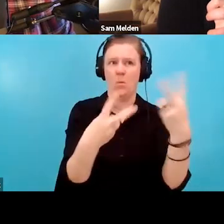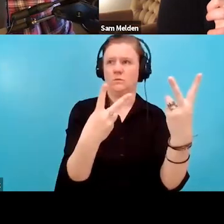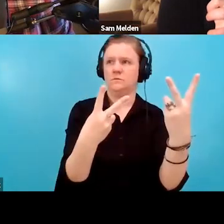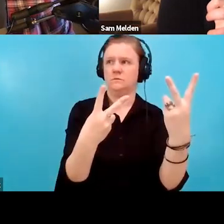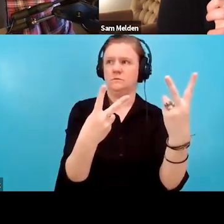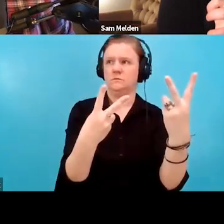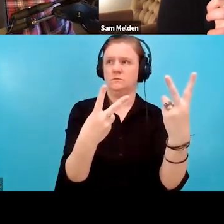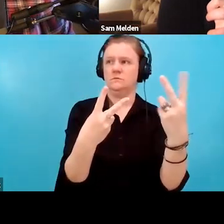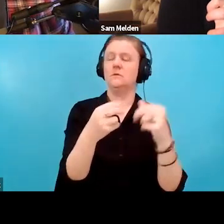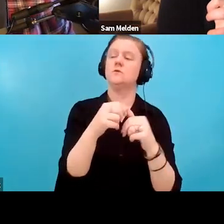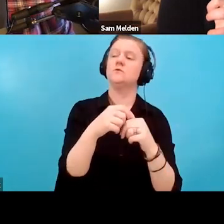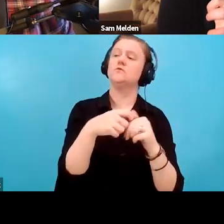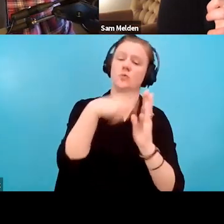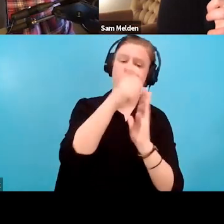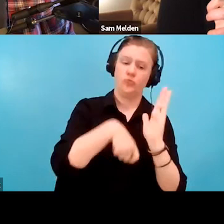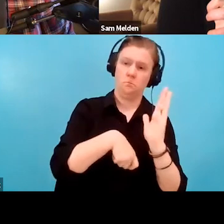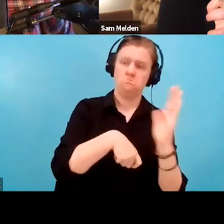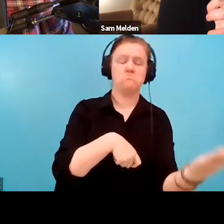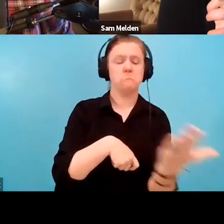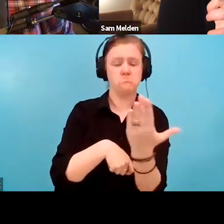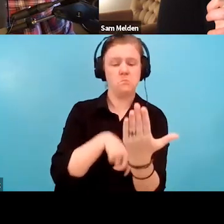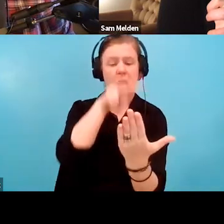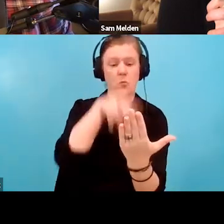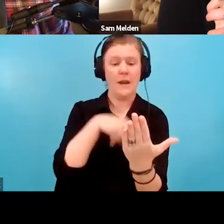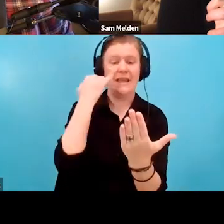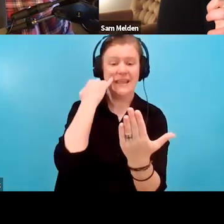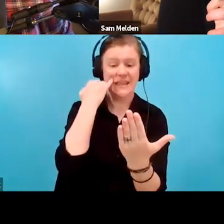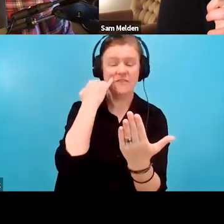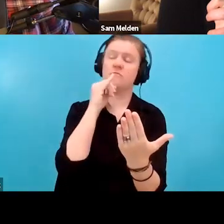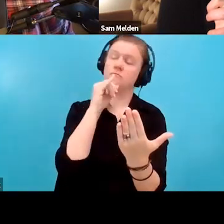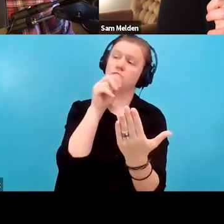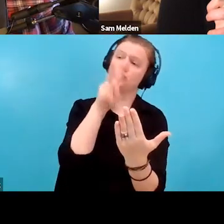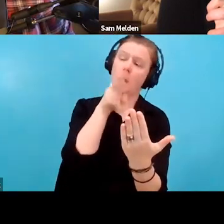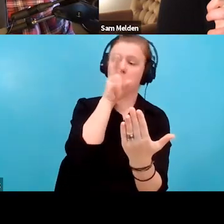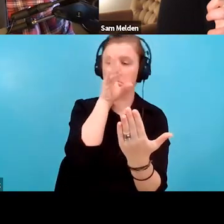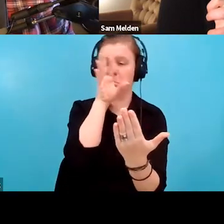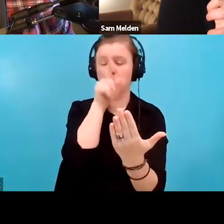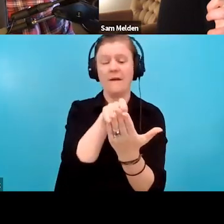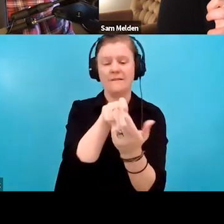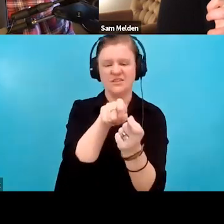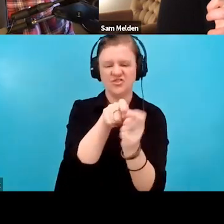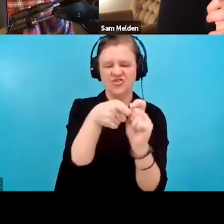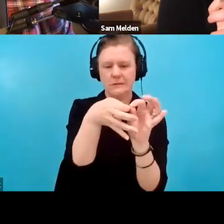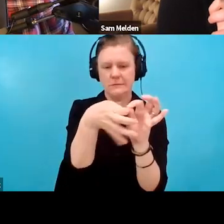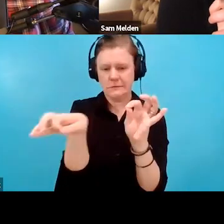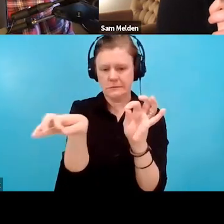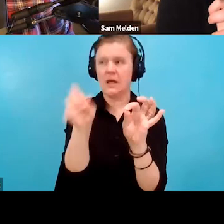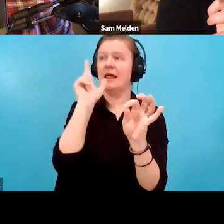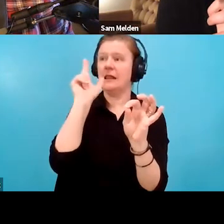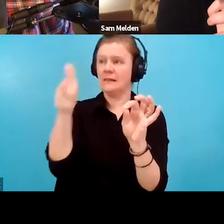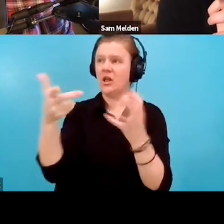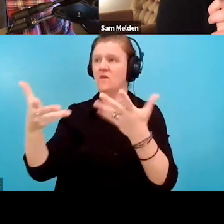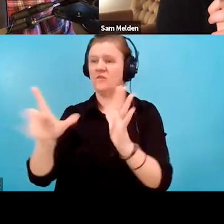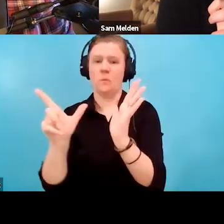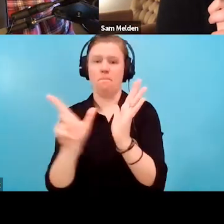wrote a script and I read the script. And if I changed the script in my reading of it, I changed that line and we published that script every